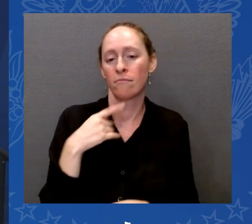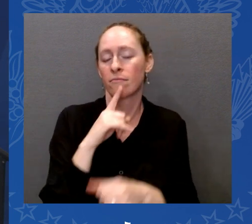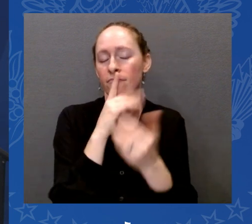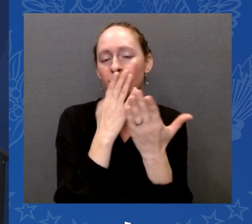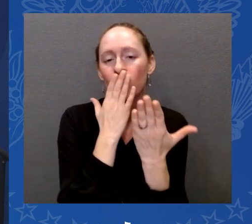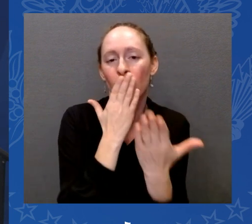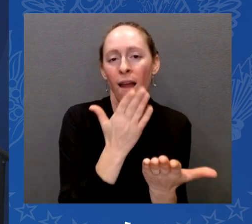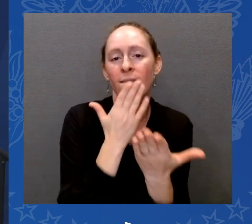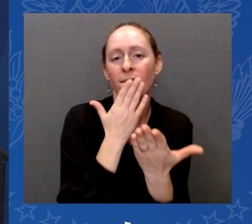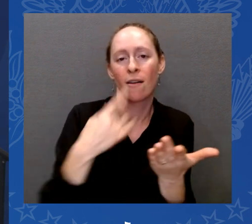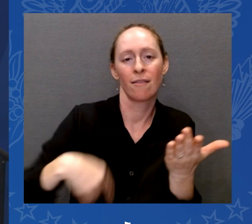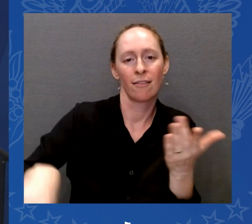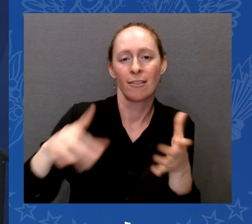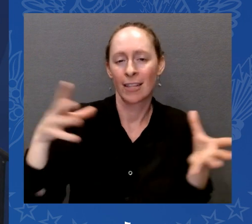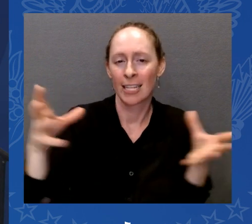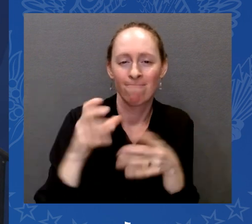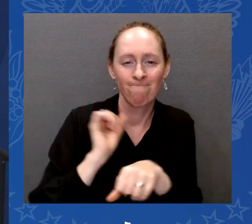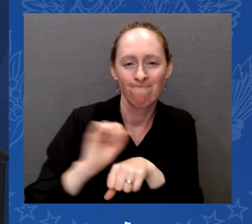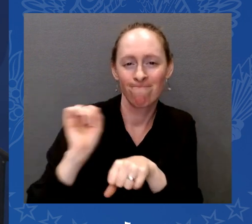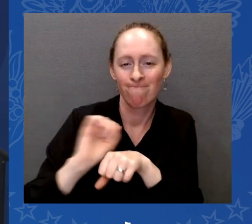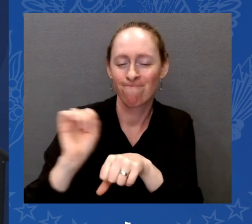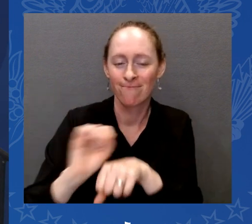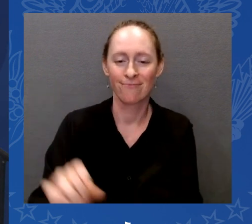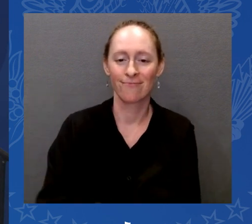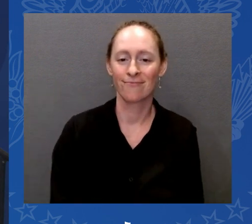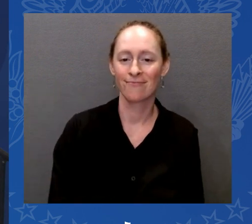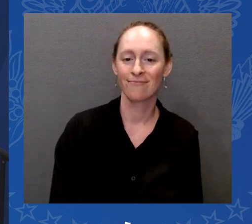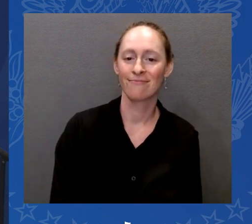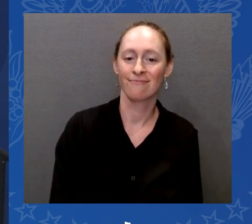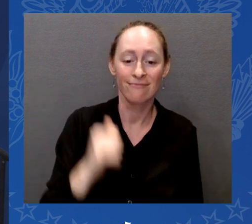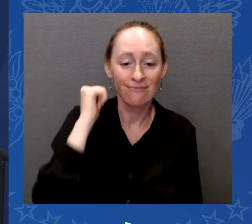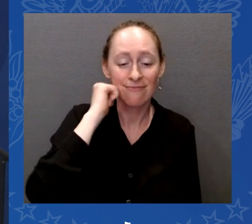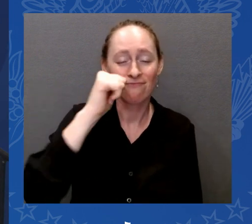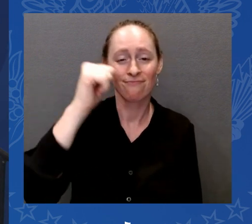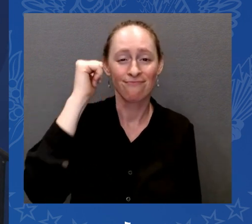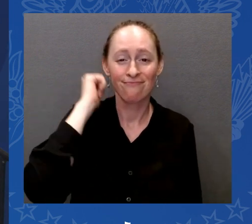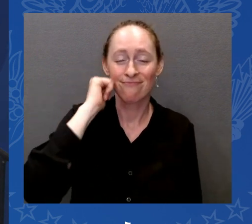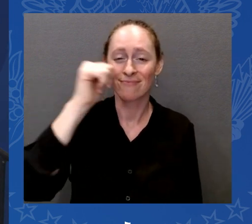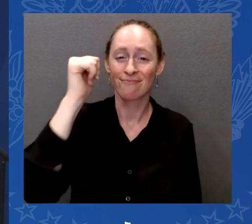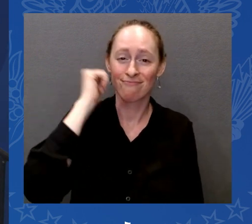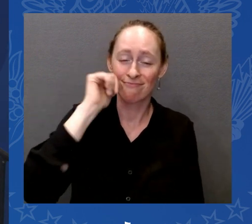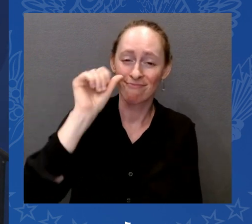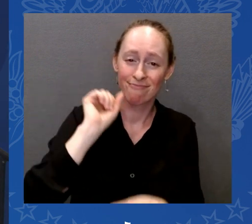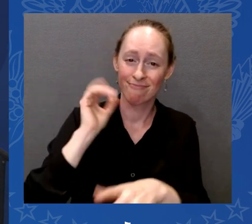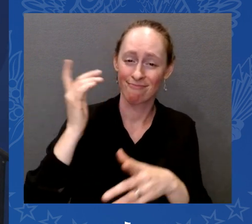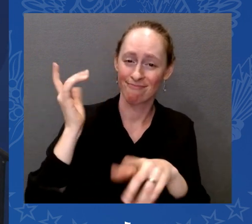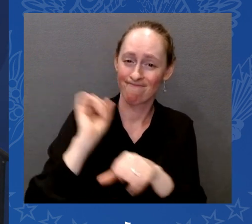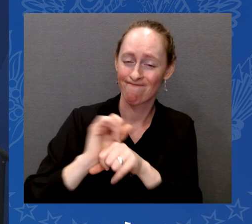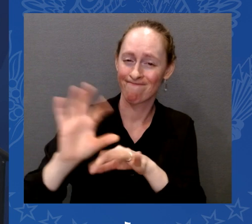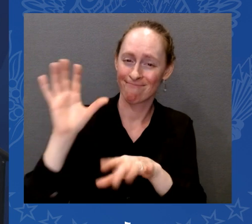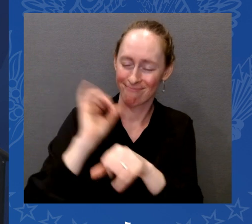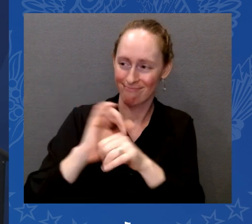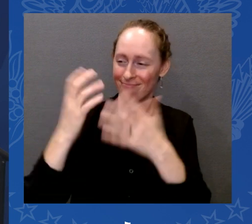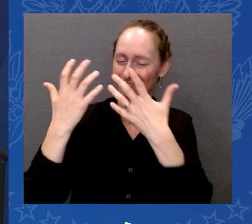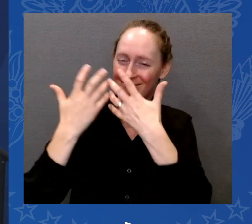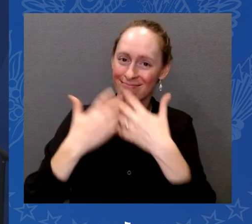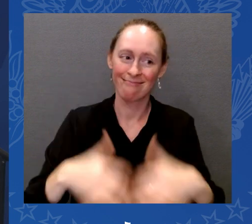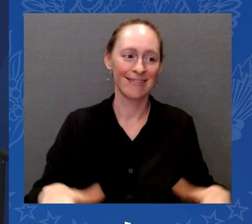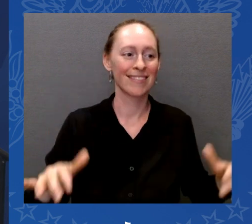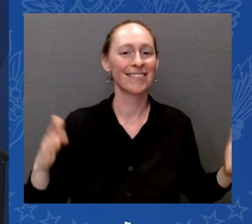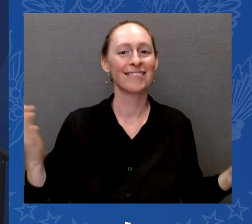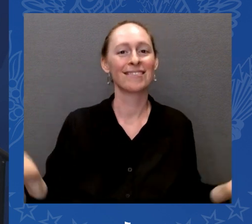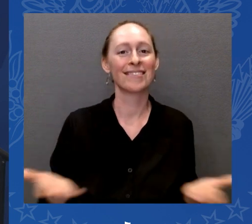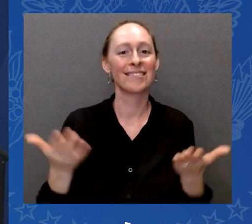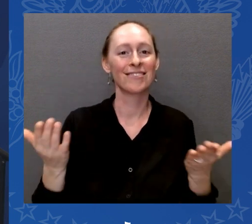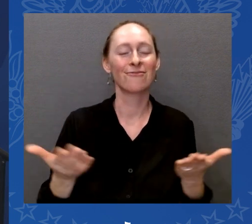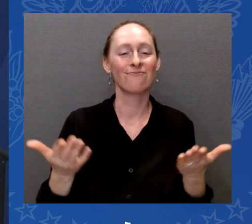do every day for us, enabling our leadership today and our capability to launch this investment, this mega